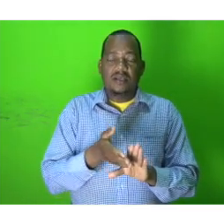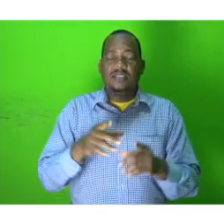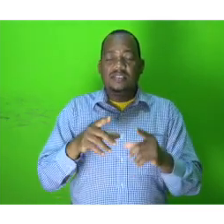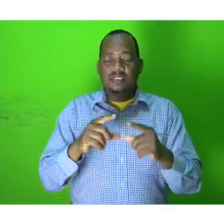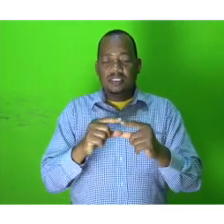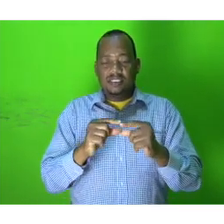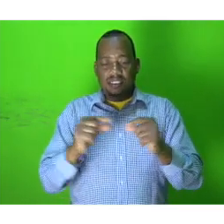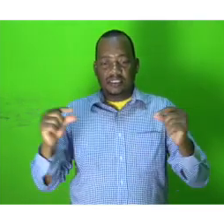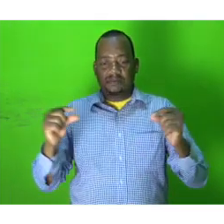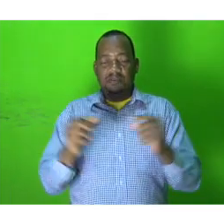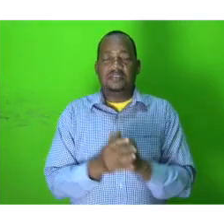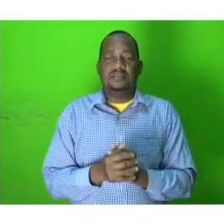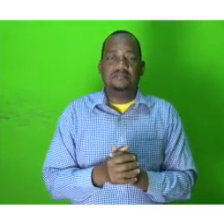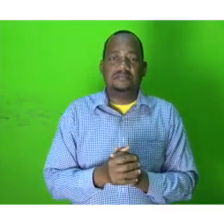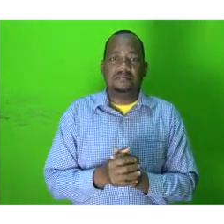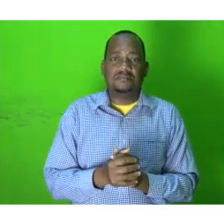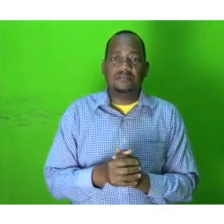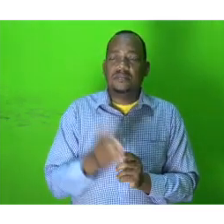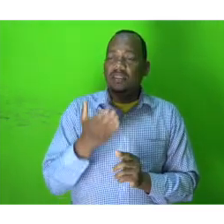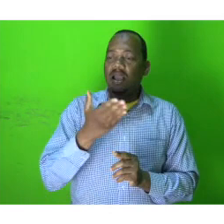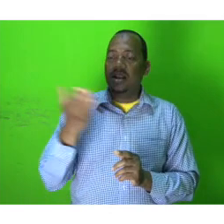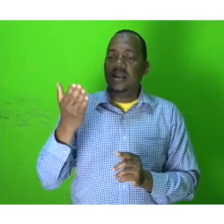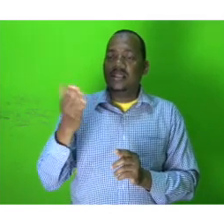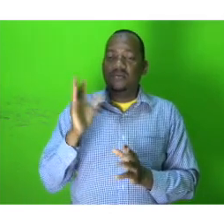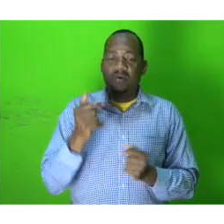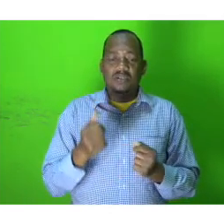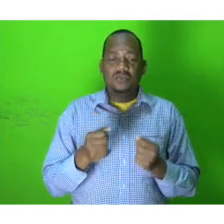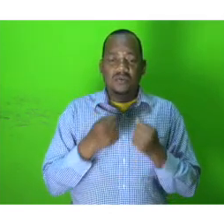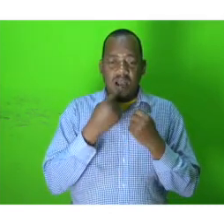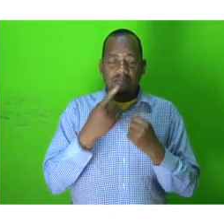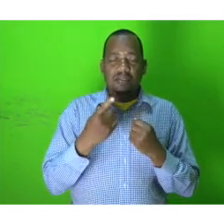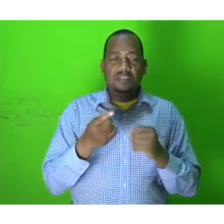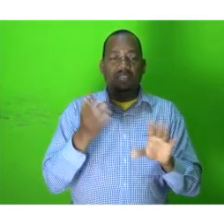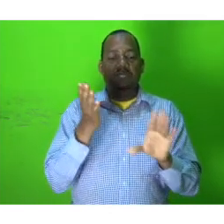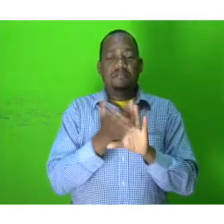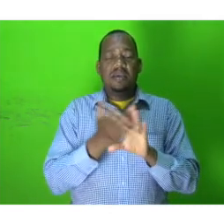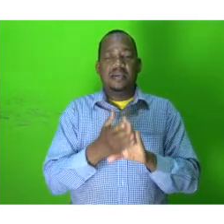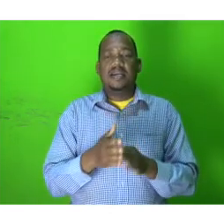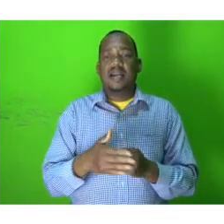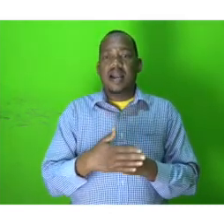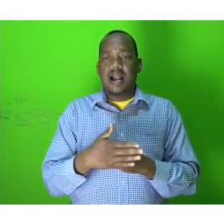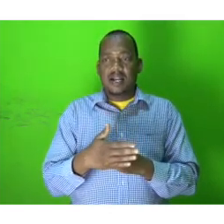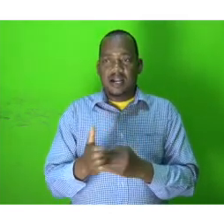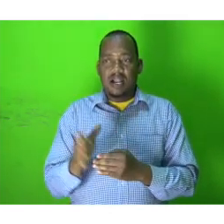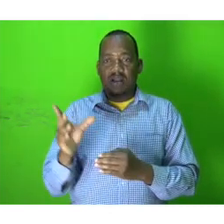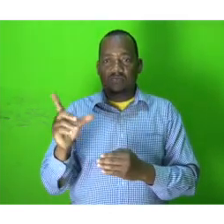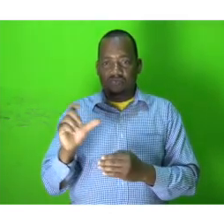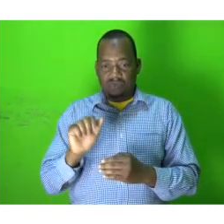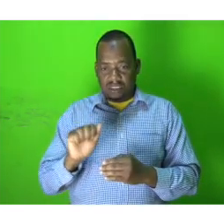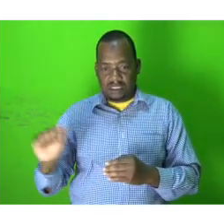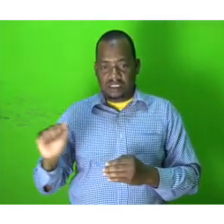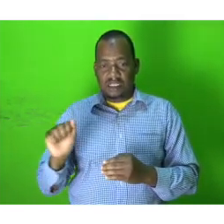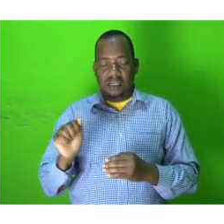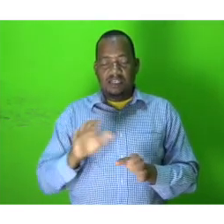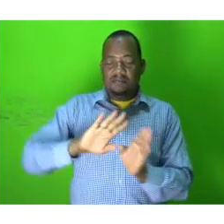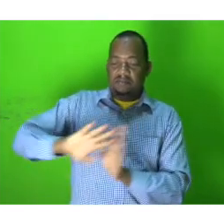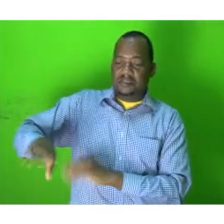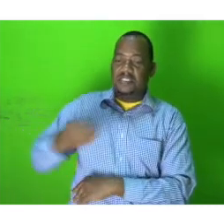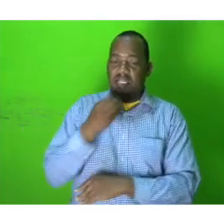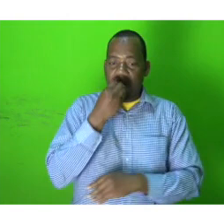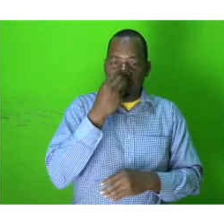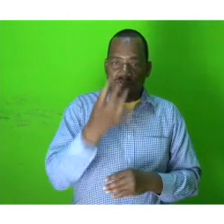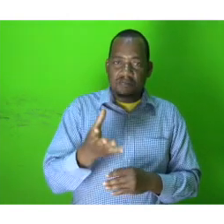on the bank statement. Another one, to update the bank account after obtaining the missing